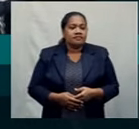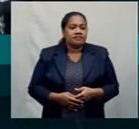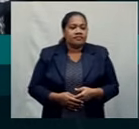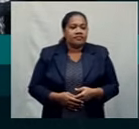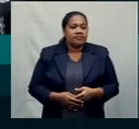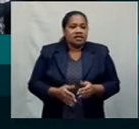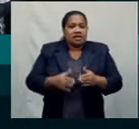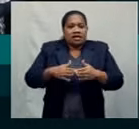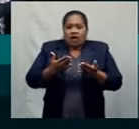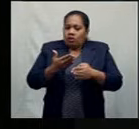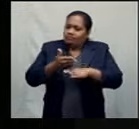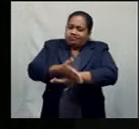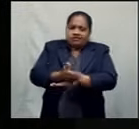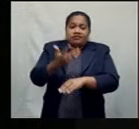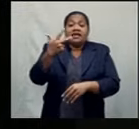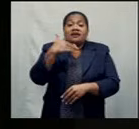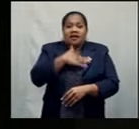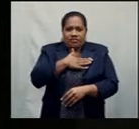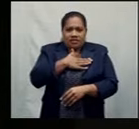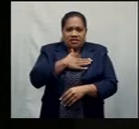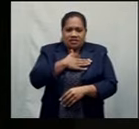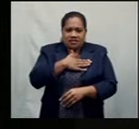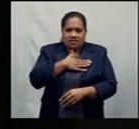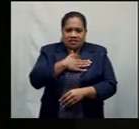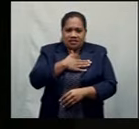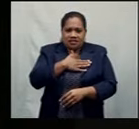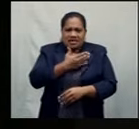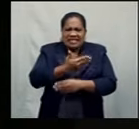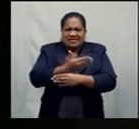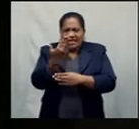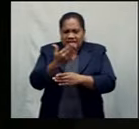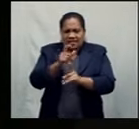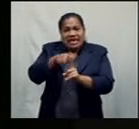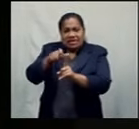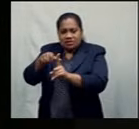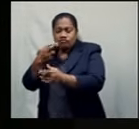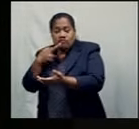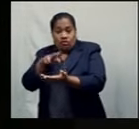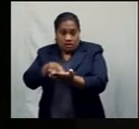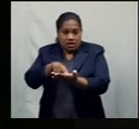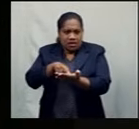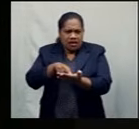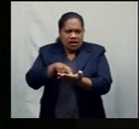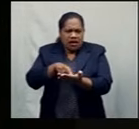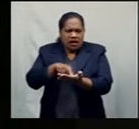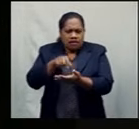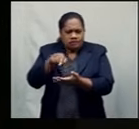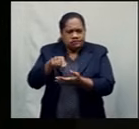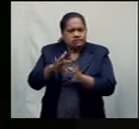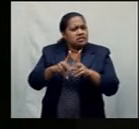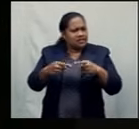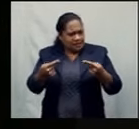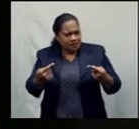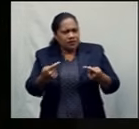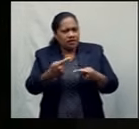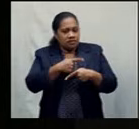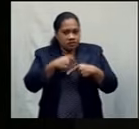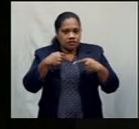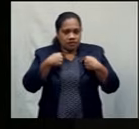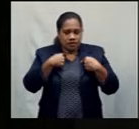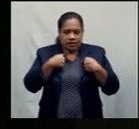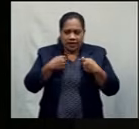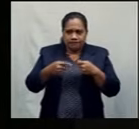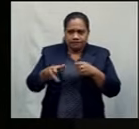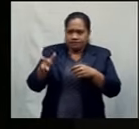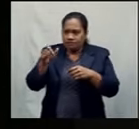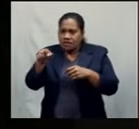Surpassed the 800 daily cases of COVID recorded, which was something that we have been anticipating since it